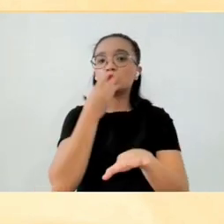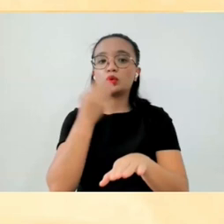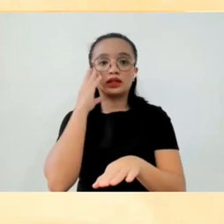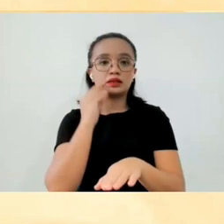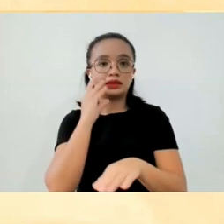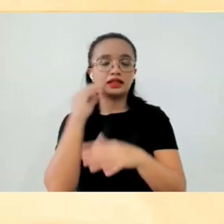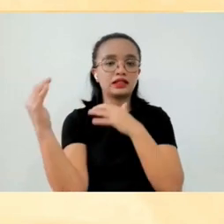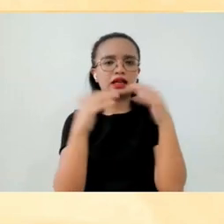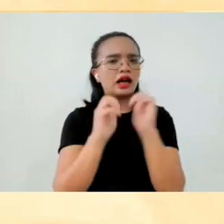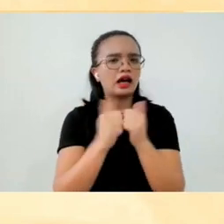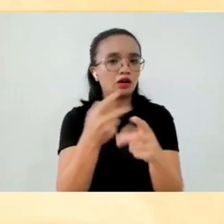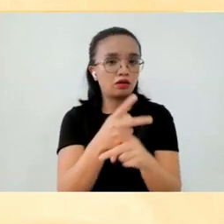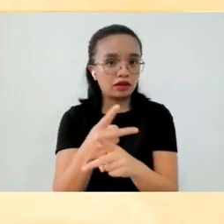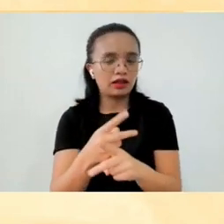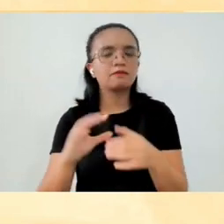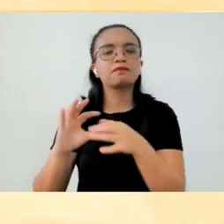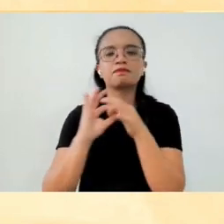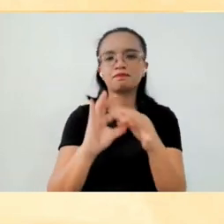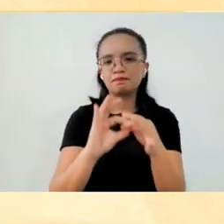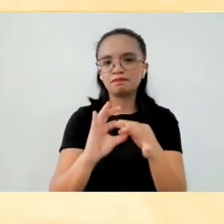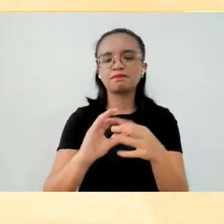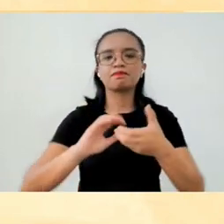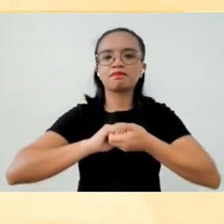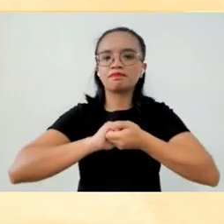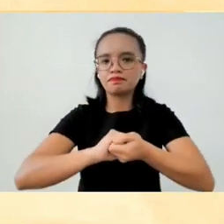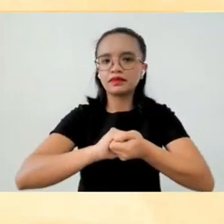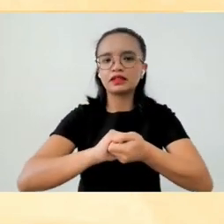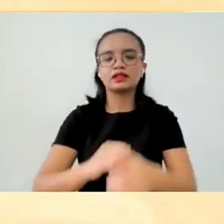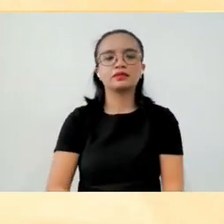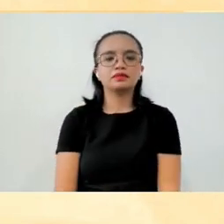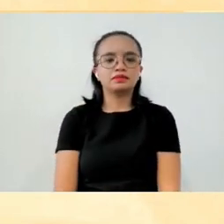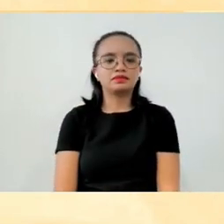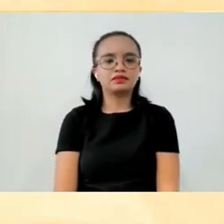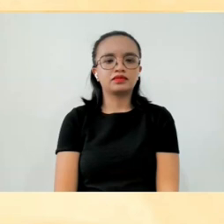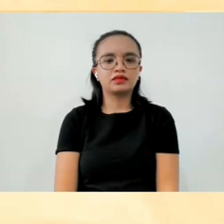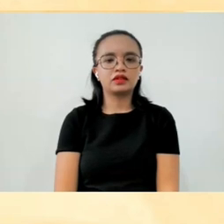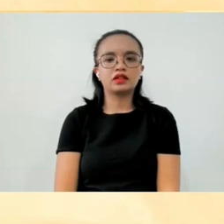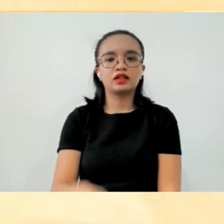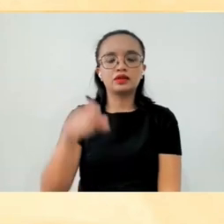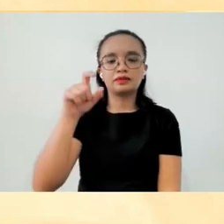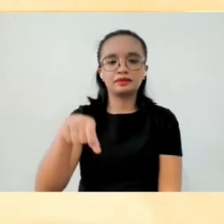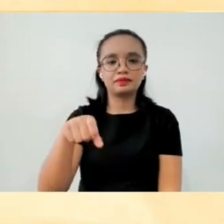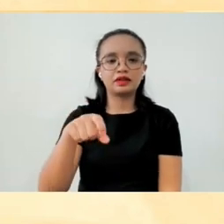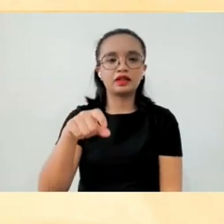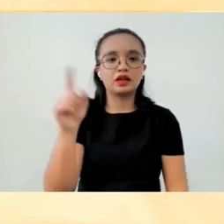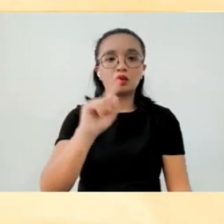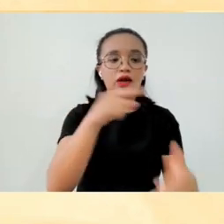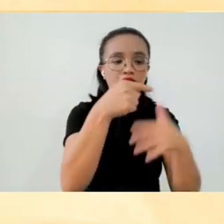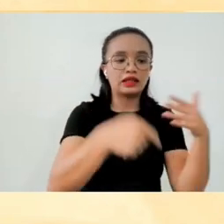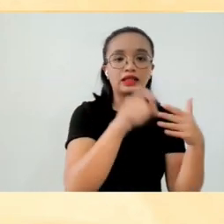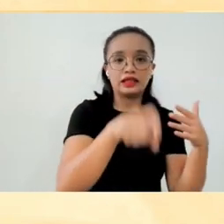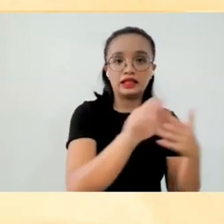by partnerships, collaboration, and synergies. The needs of conflict-affected children require